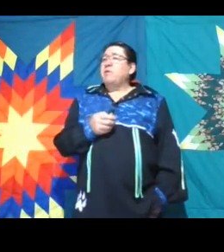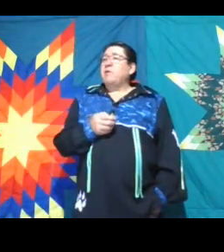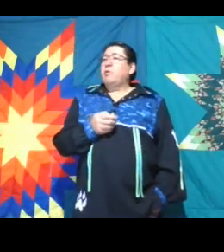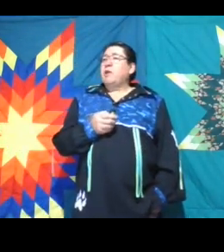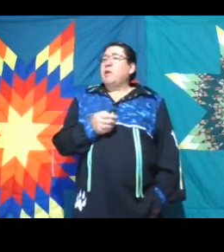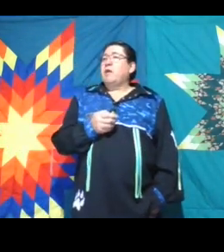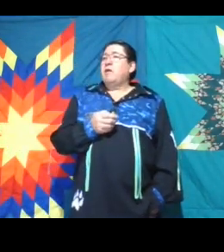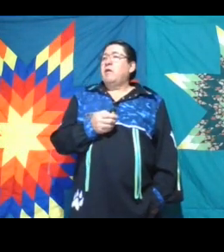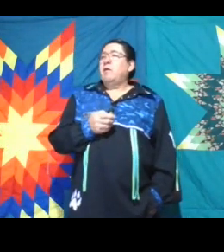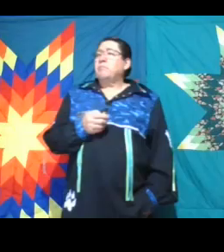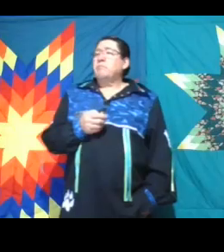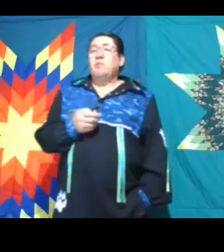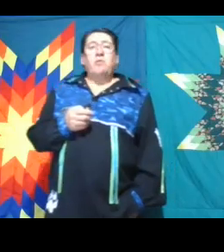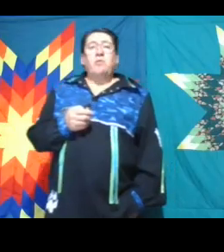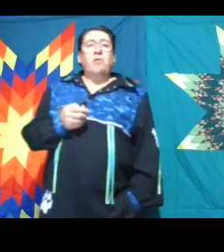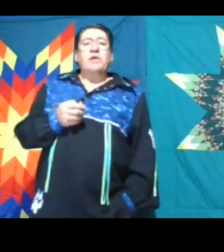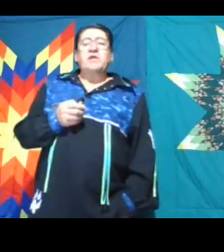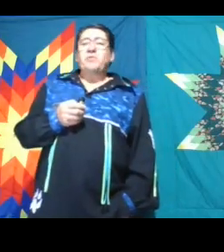time for a quick